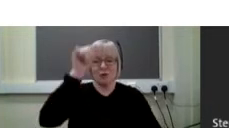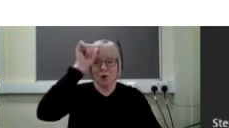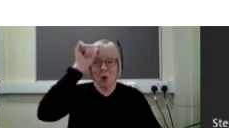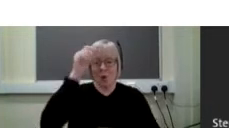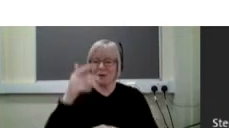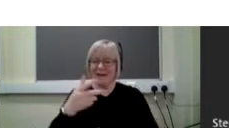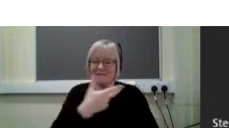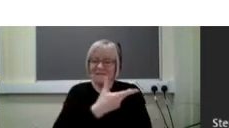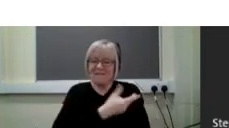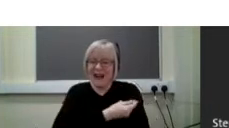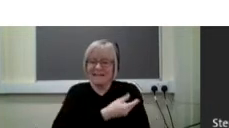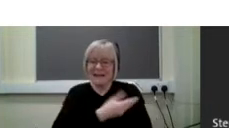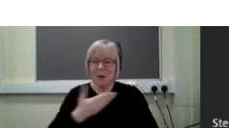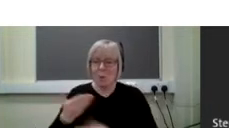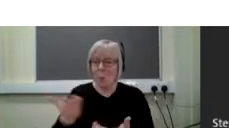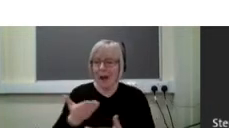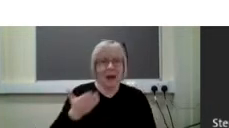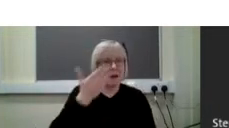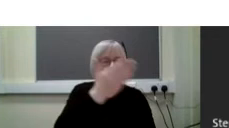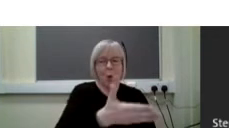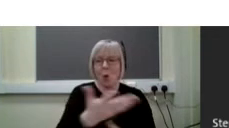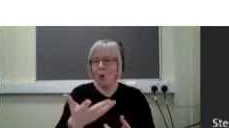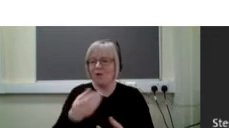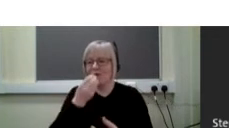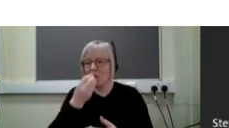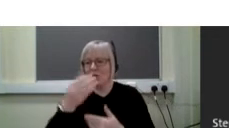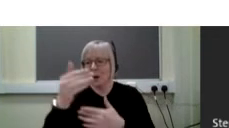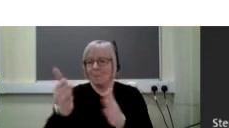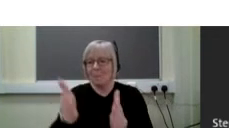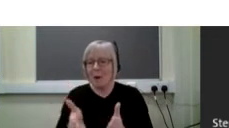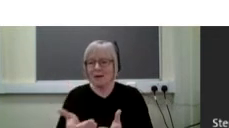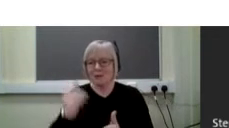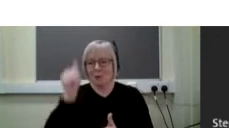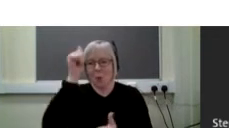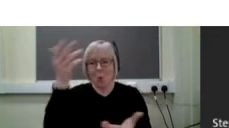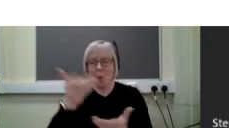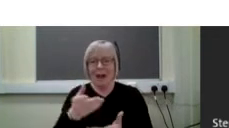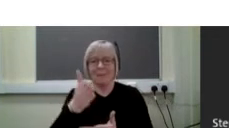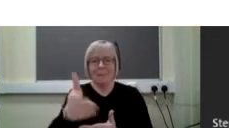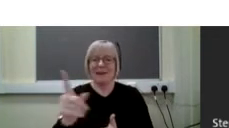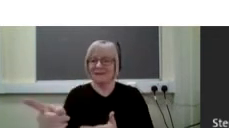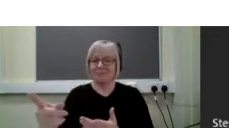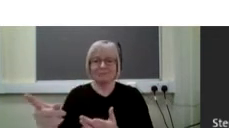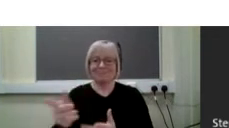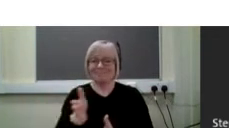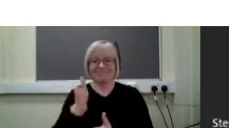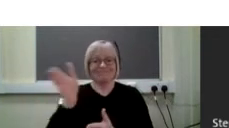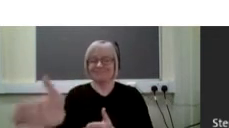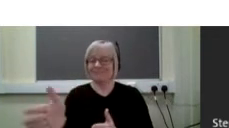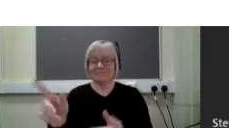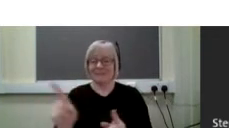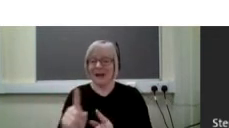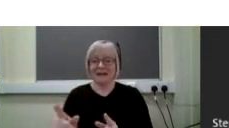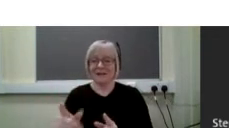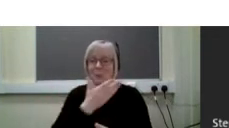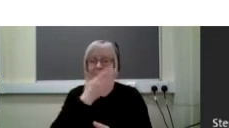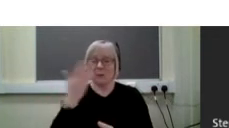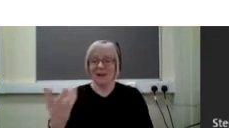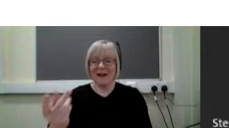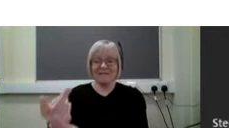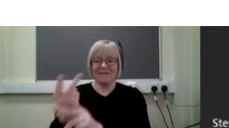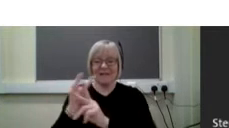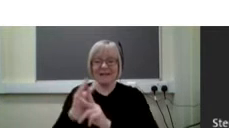go to get food parcels, they had no way of getting there, and there were no home visits or anything like